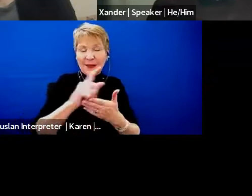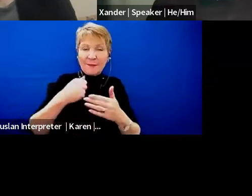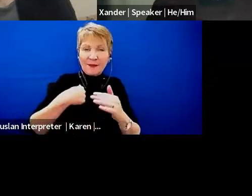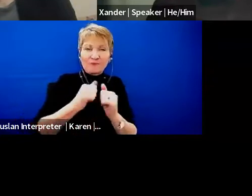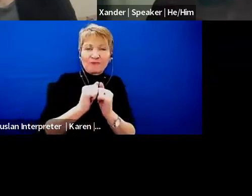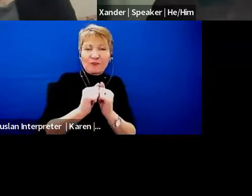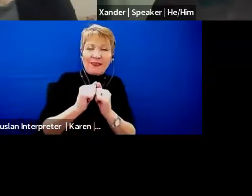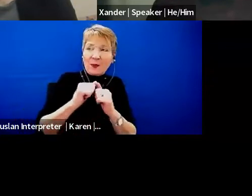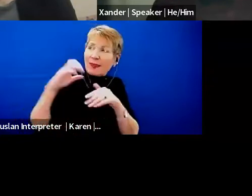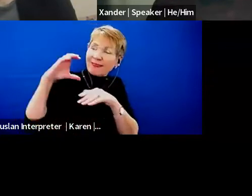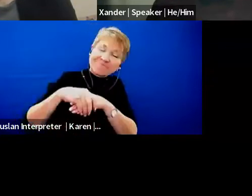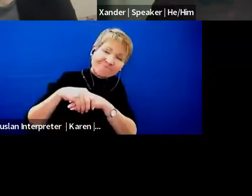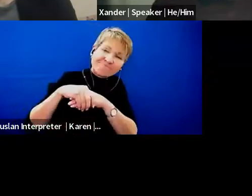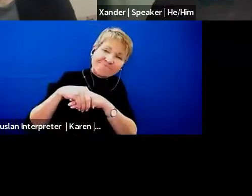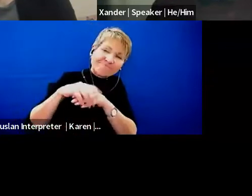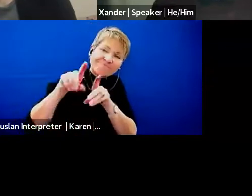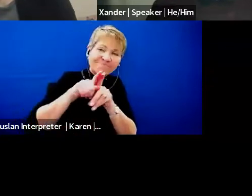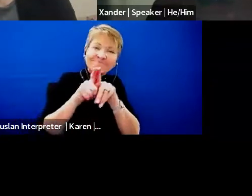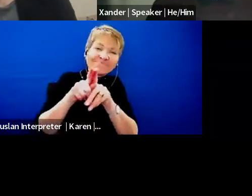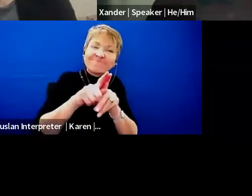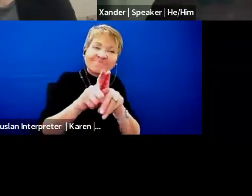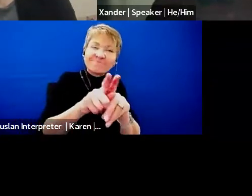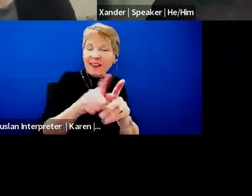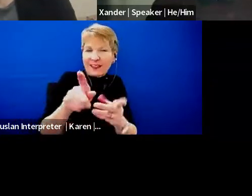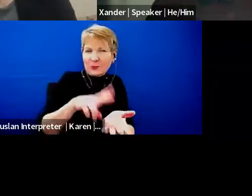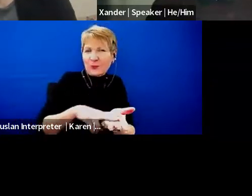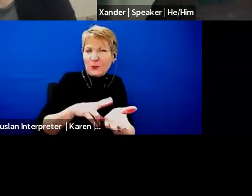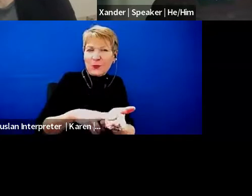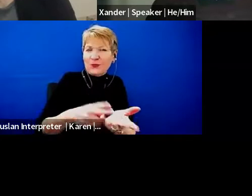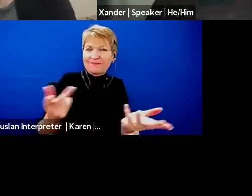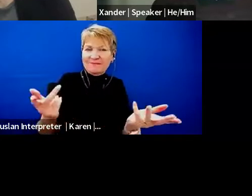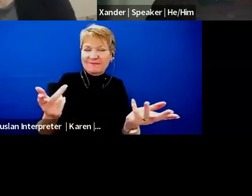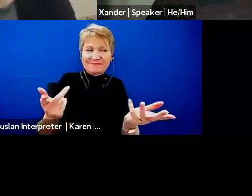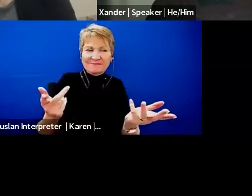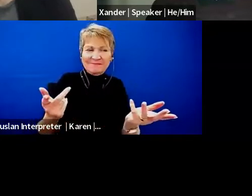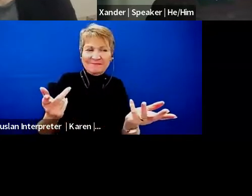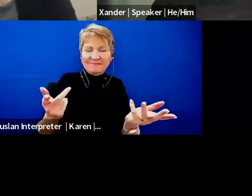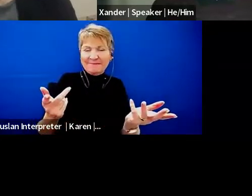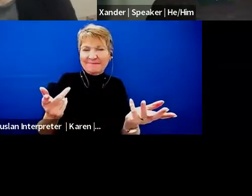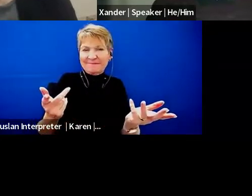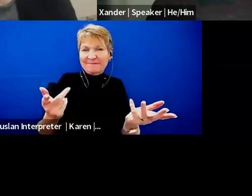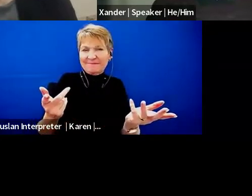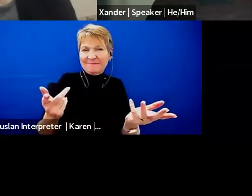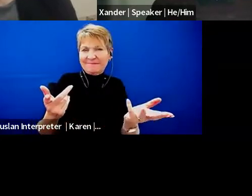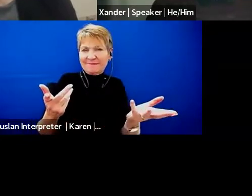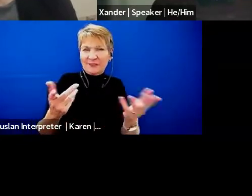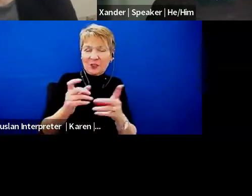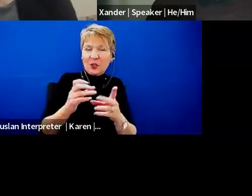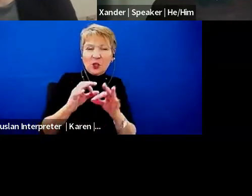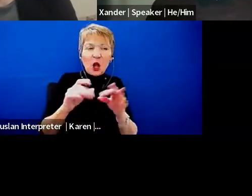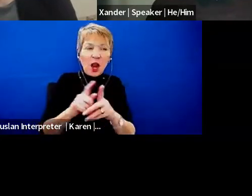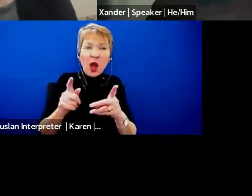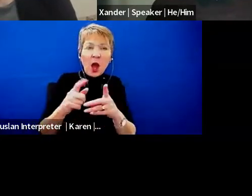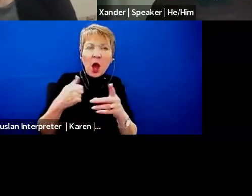me across the beach, and that was normal. Like, it wasn't like, oh, we